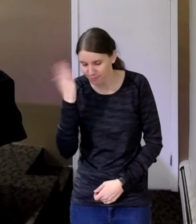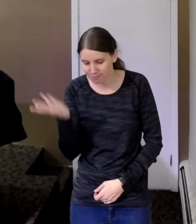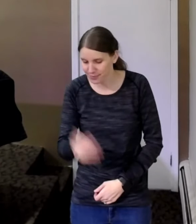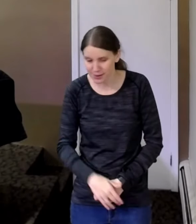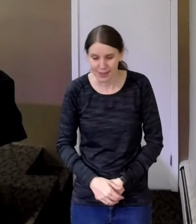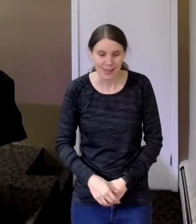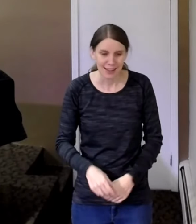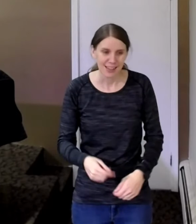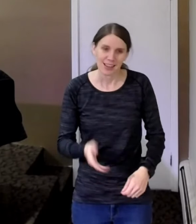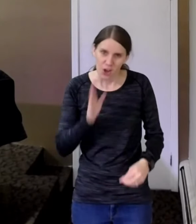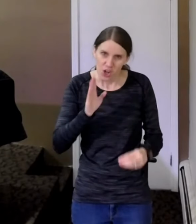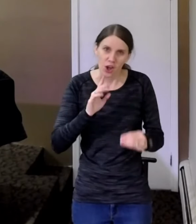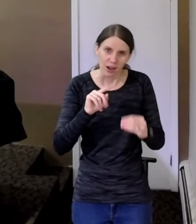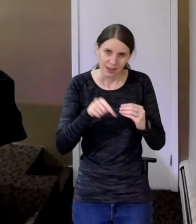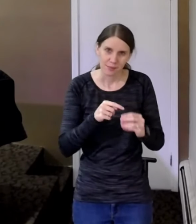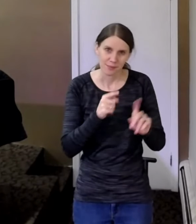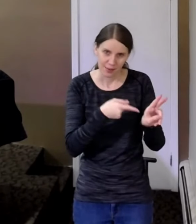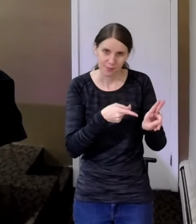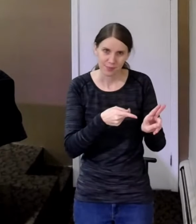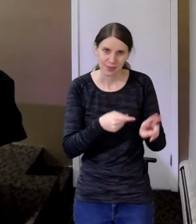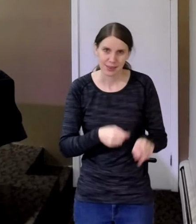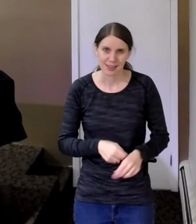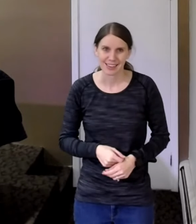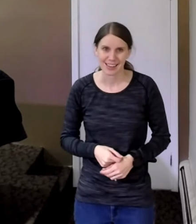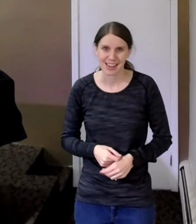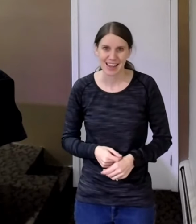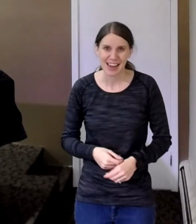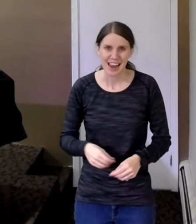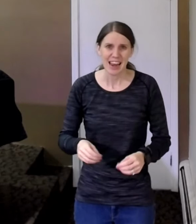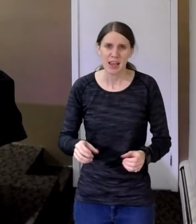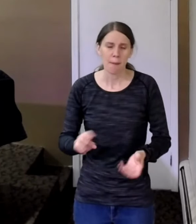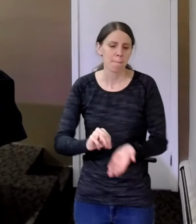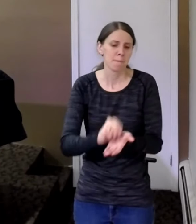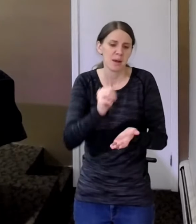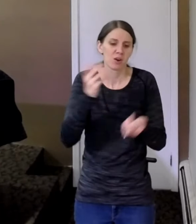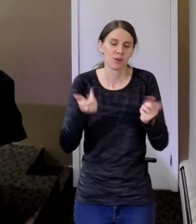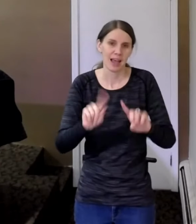And he has so much they have to pick up baskets full after it's all over.